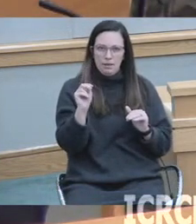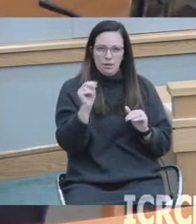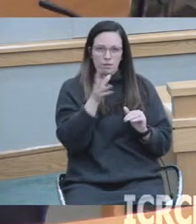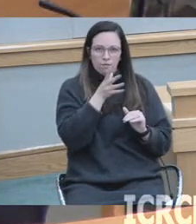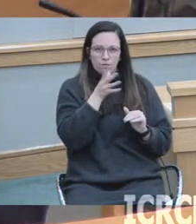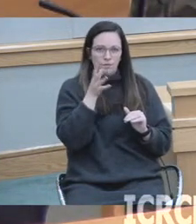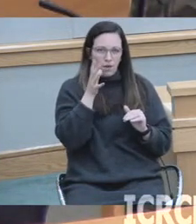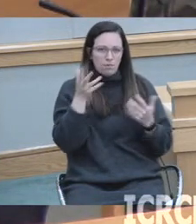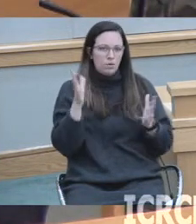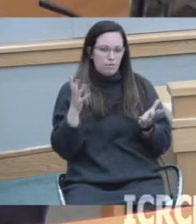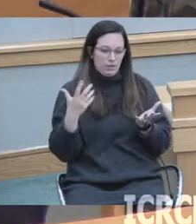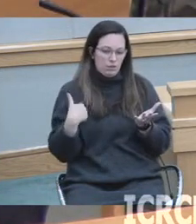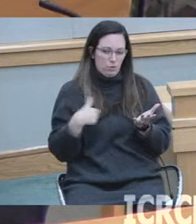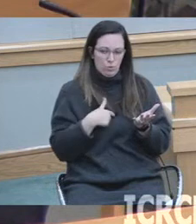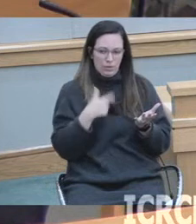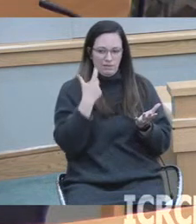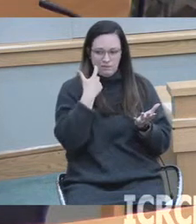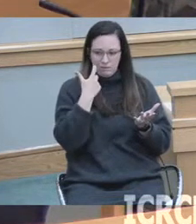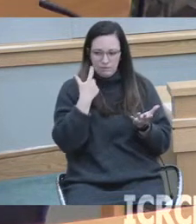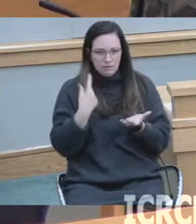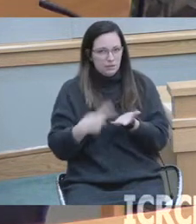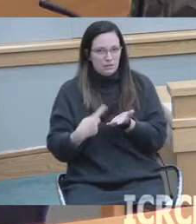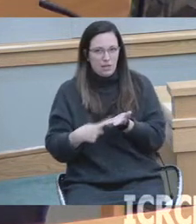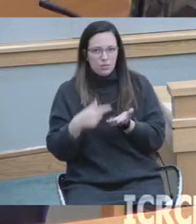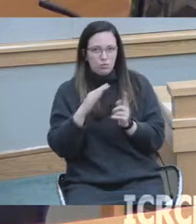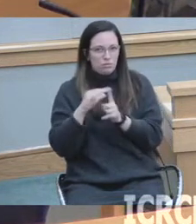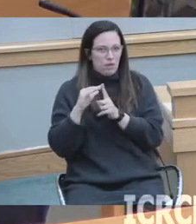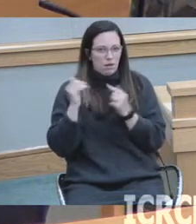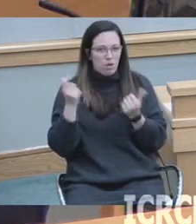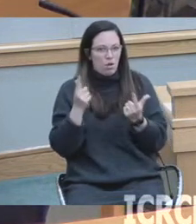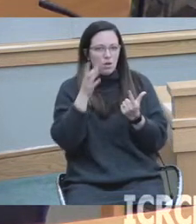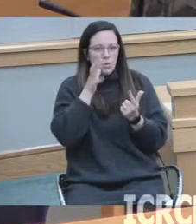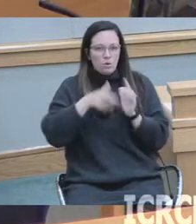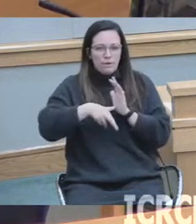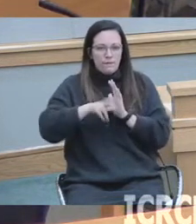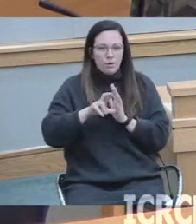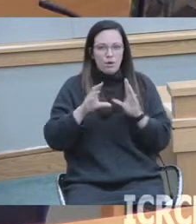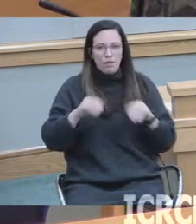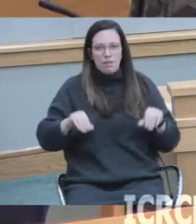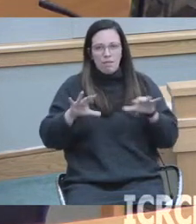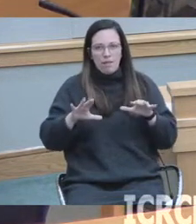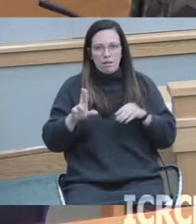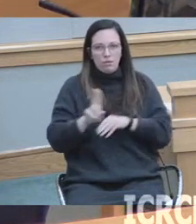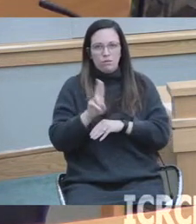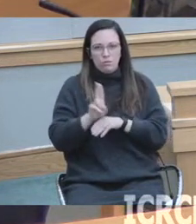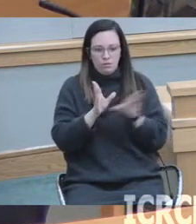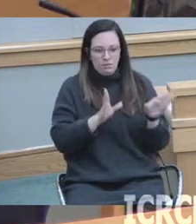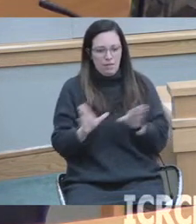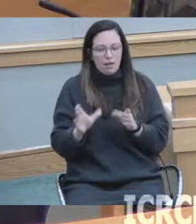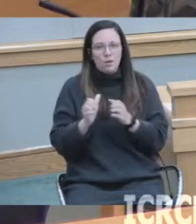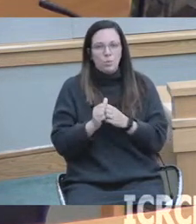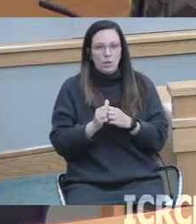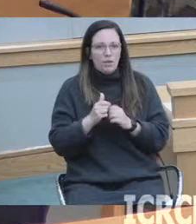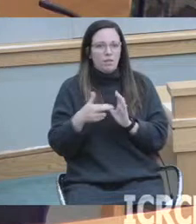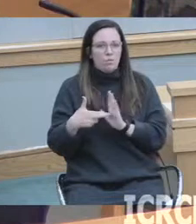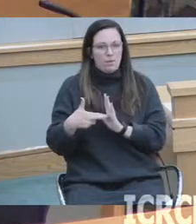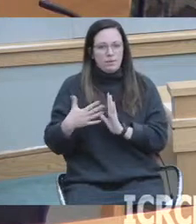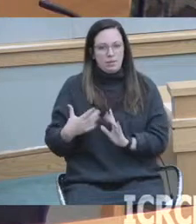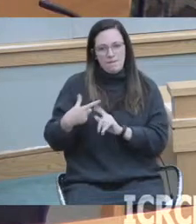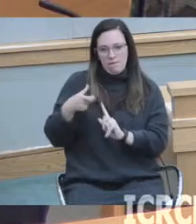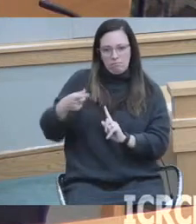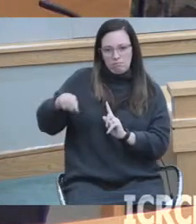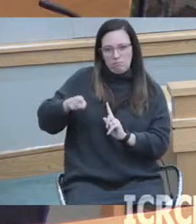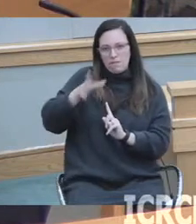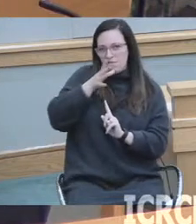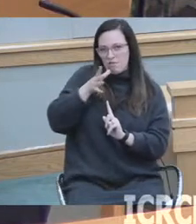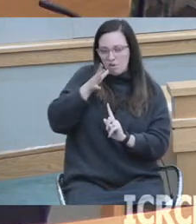we've had some discussion, just to remind everybody that we'll be reviewing the land use plan with representatives from the farm